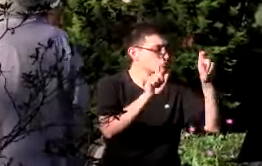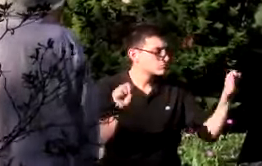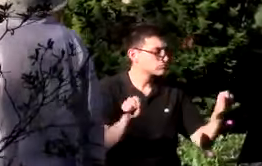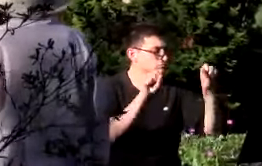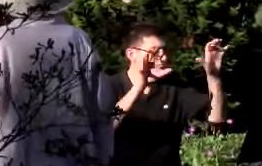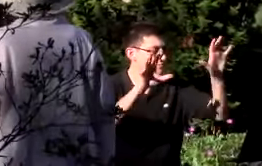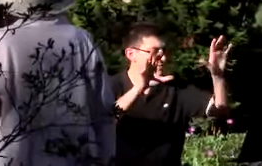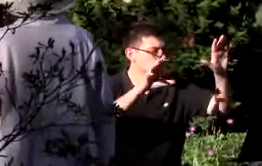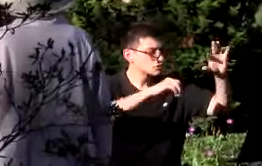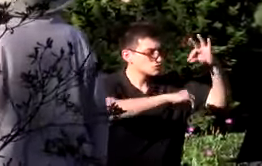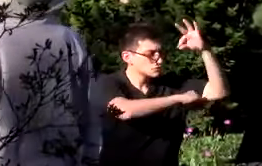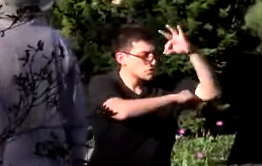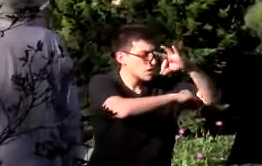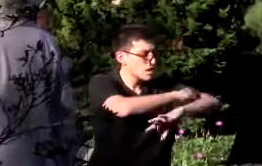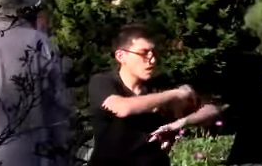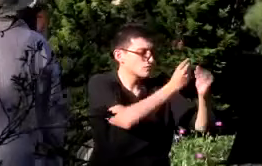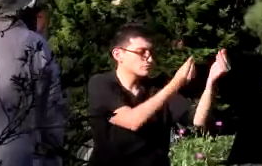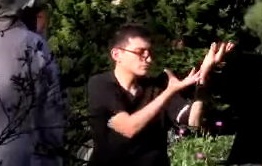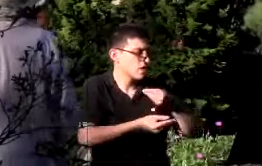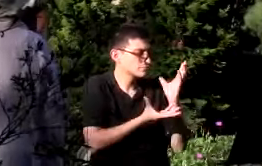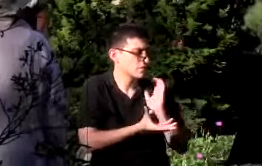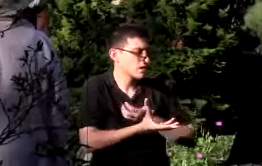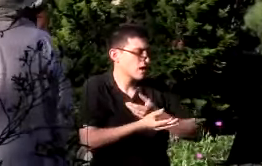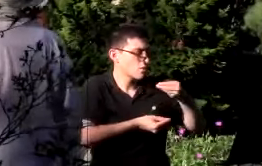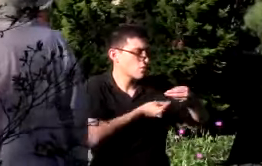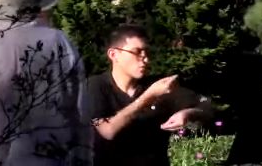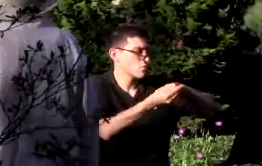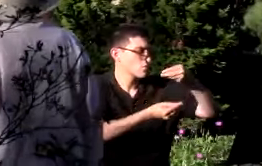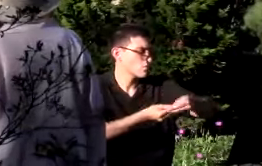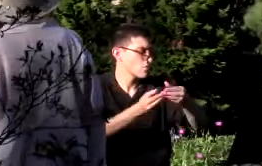We are to